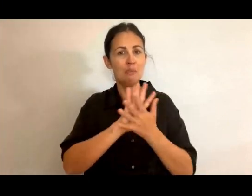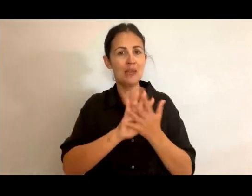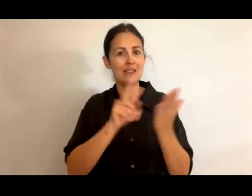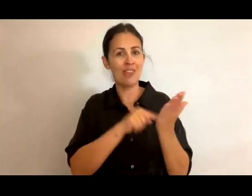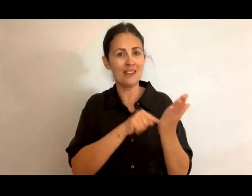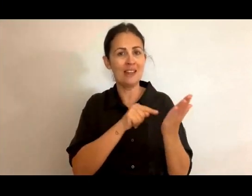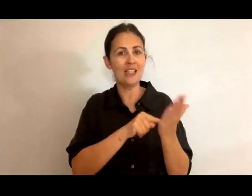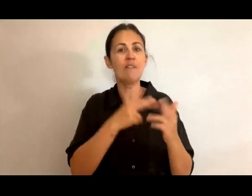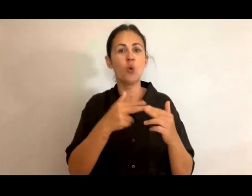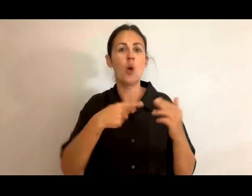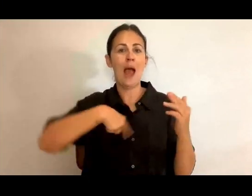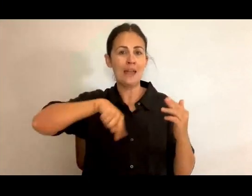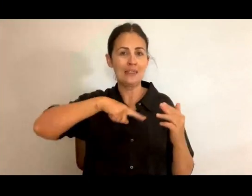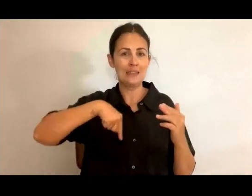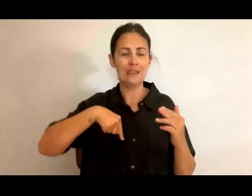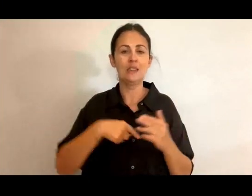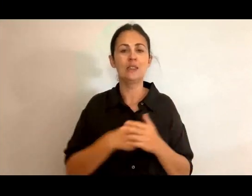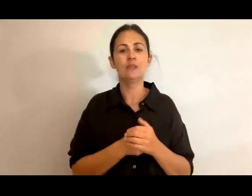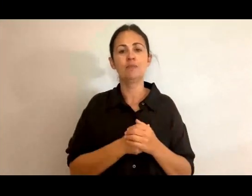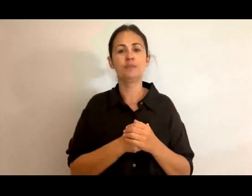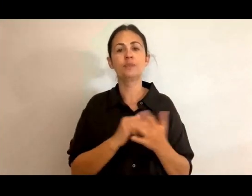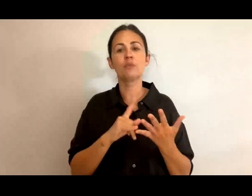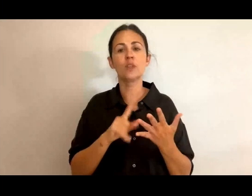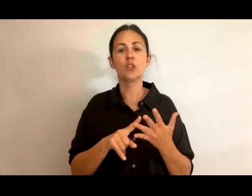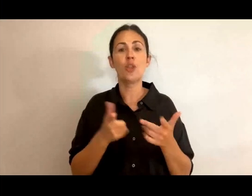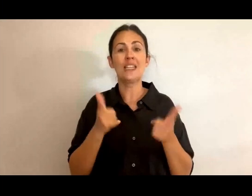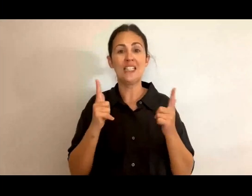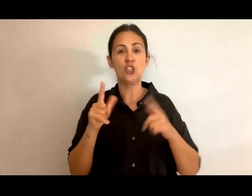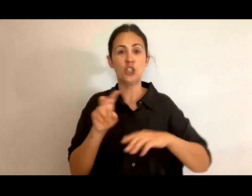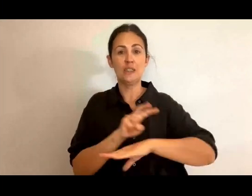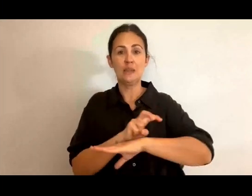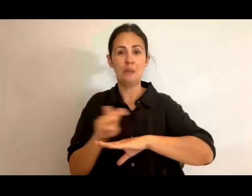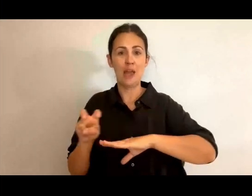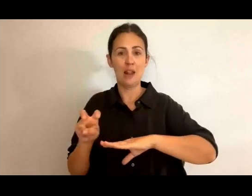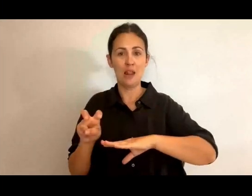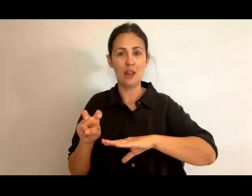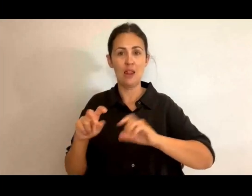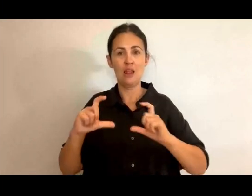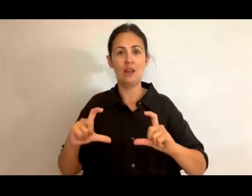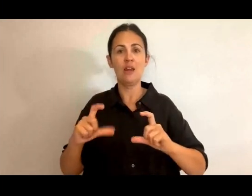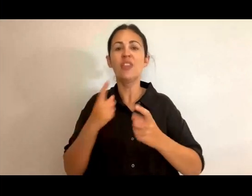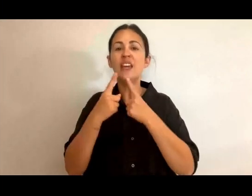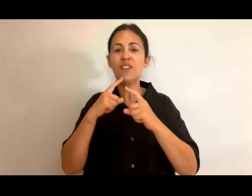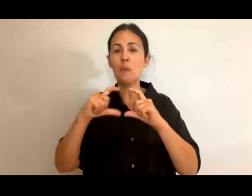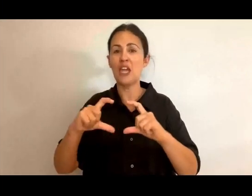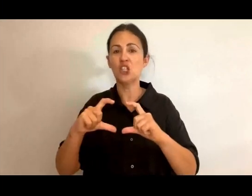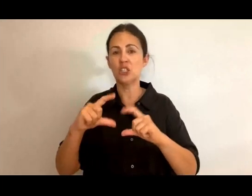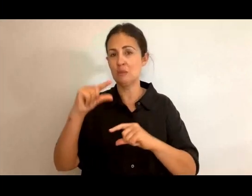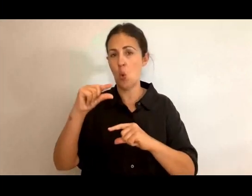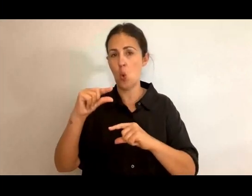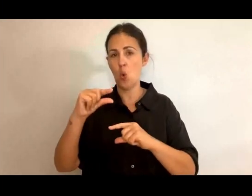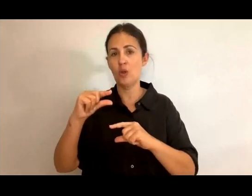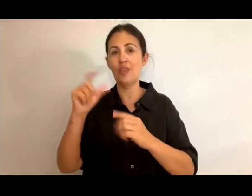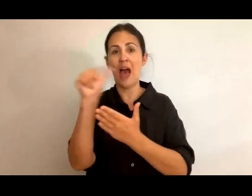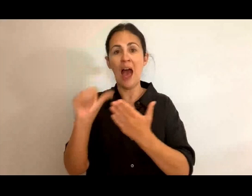panel, the information panel, the text panel, was much smaller than the artwork and was secondary to it. It has the school's